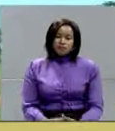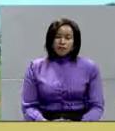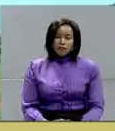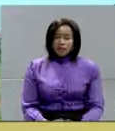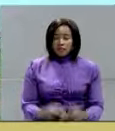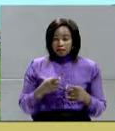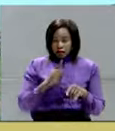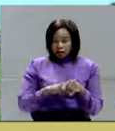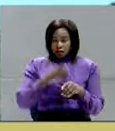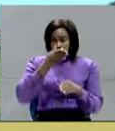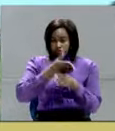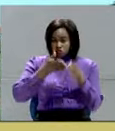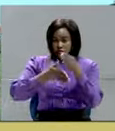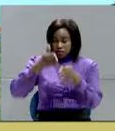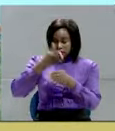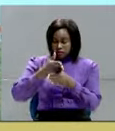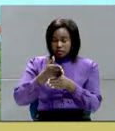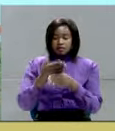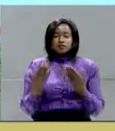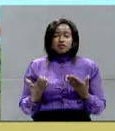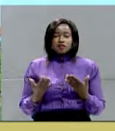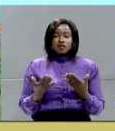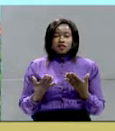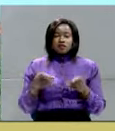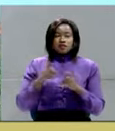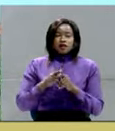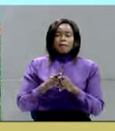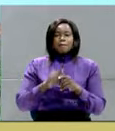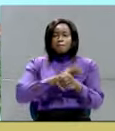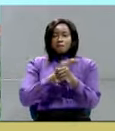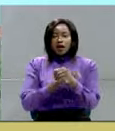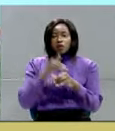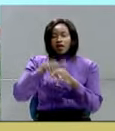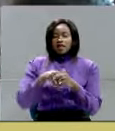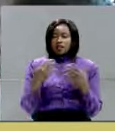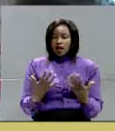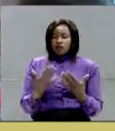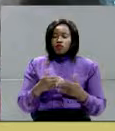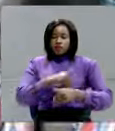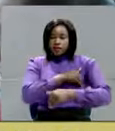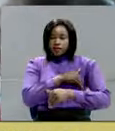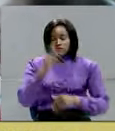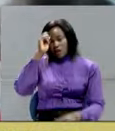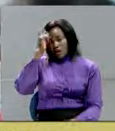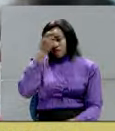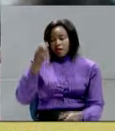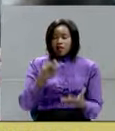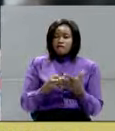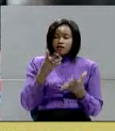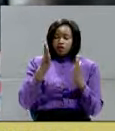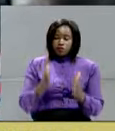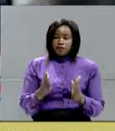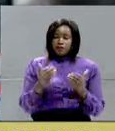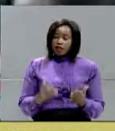buildings and land, the powers lies in the hands of the chief government value. Jocelyn Nyangoma, the Hoima